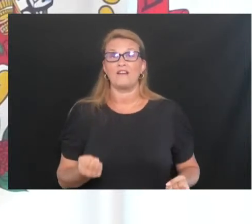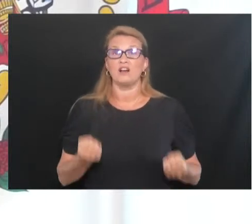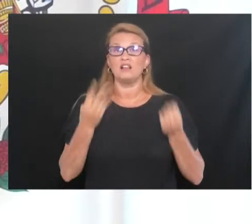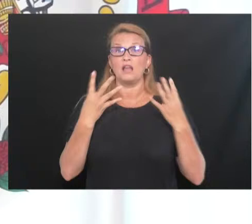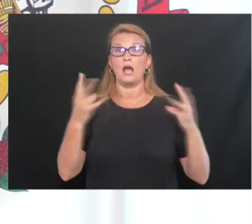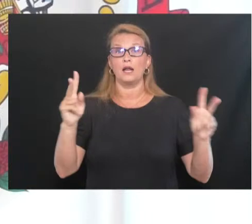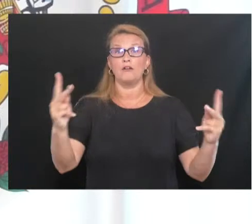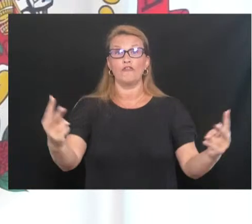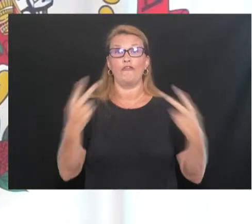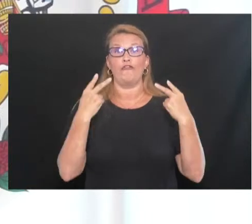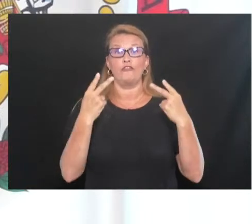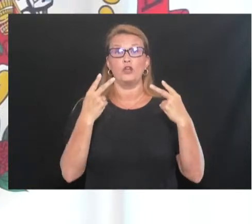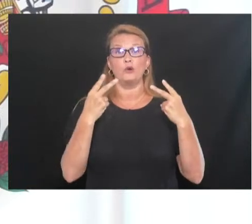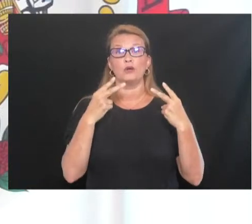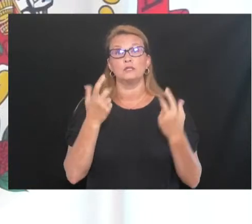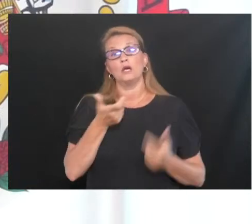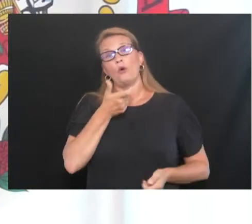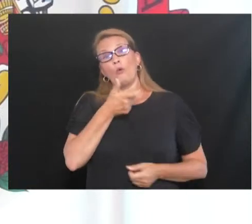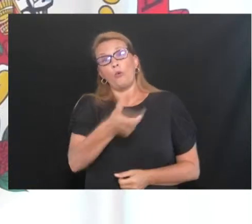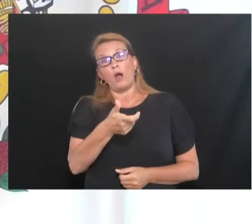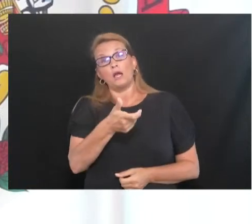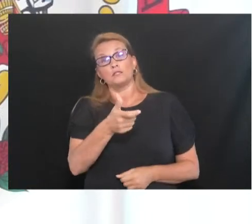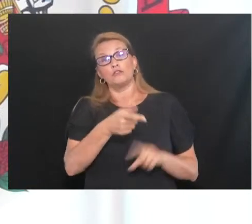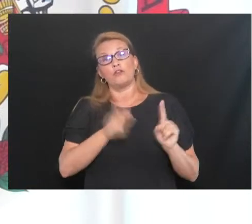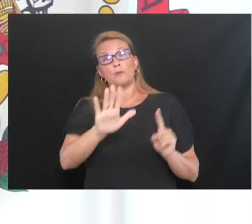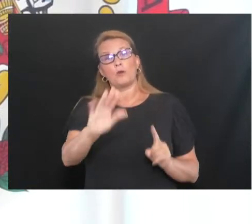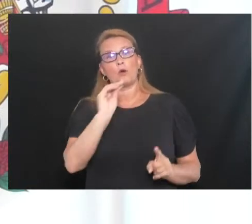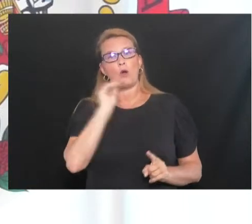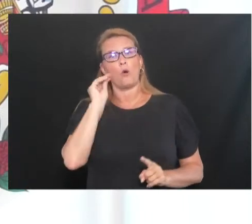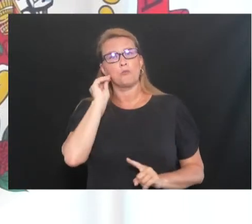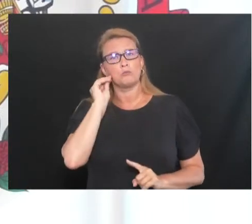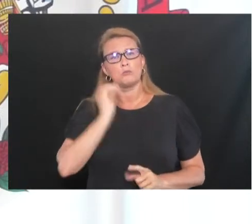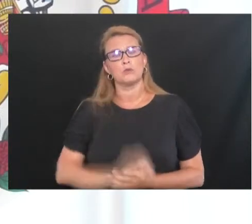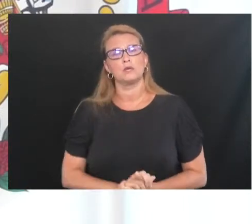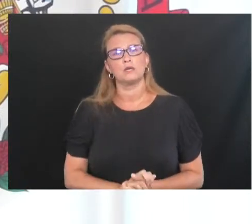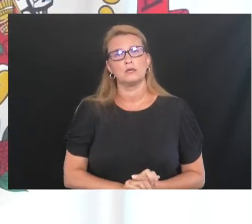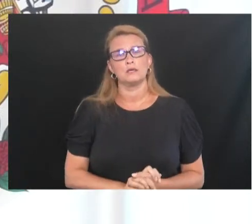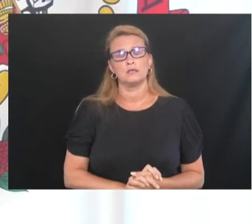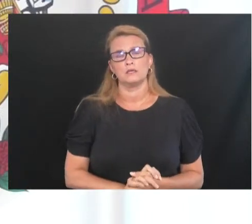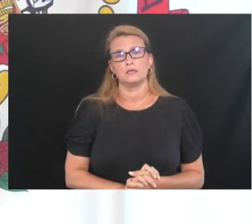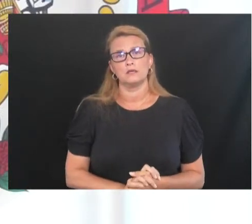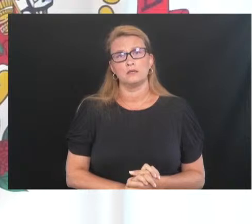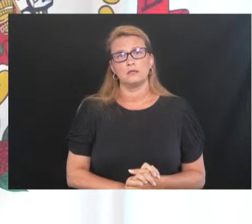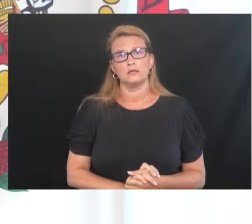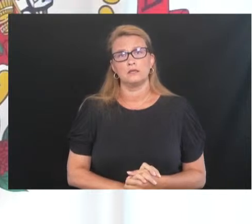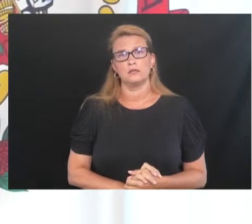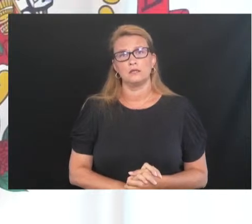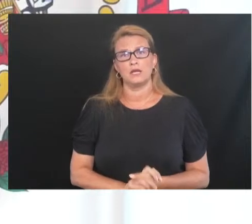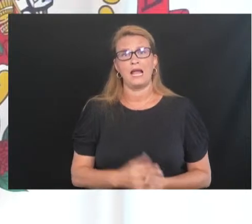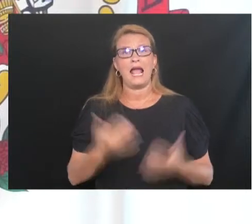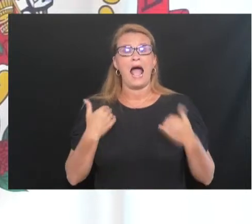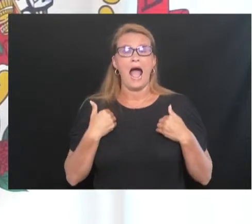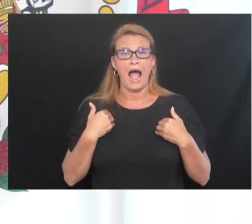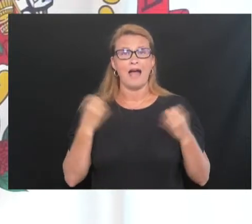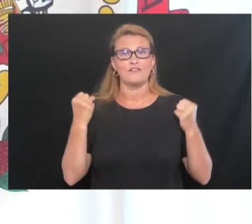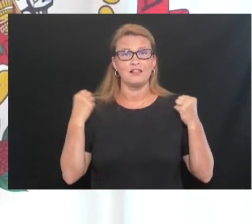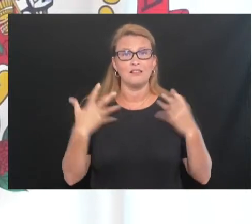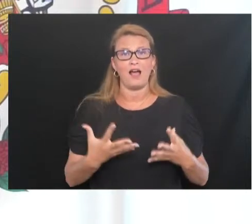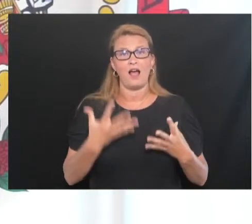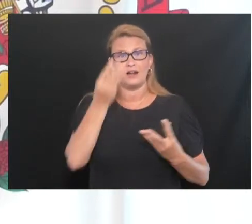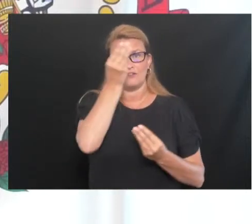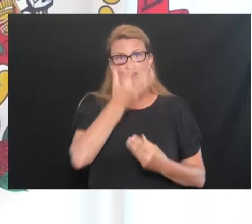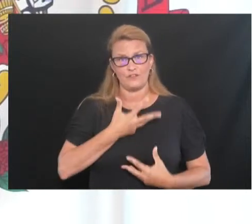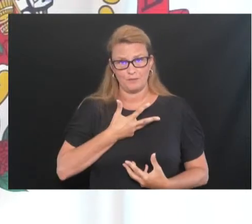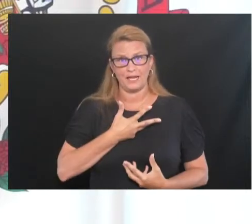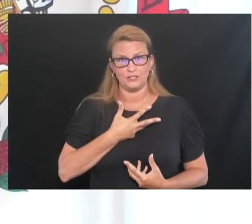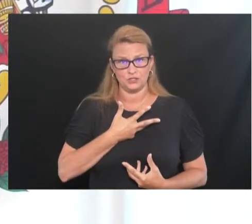just watching from their homes and whatever, and I just want to make sure, that, I got a lot of information, that